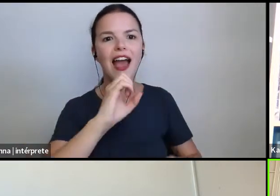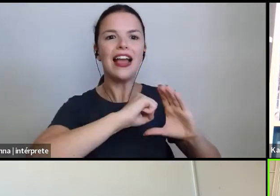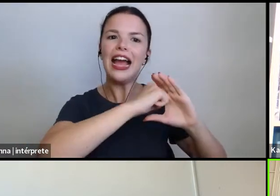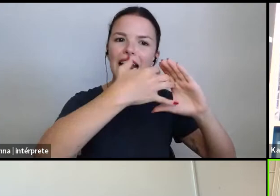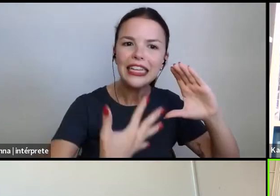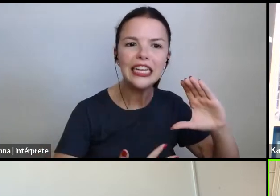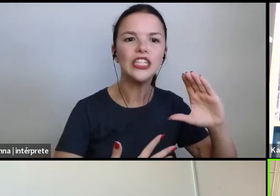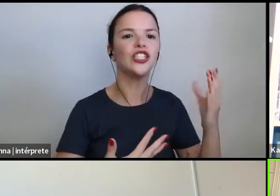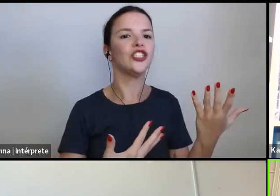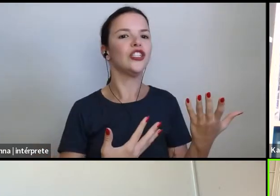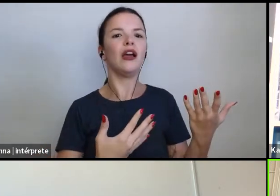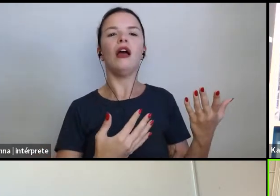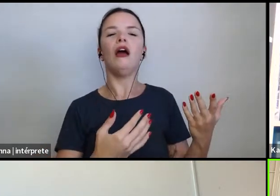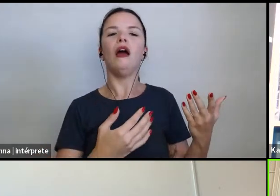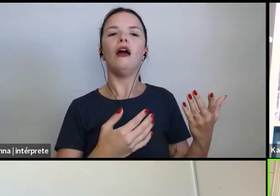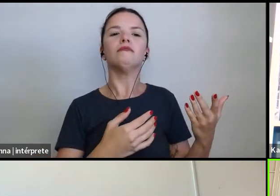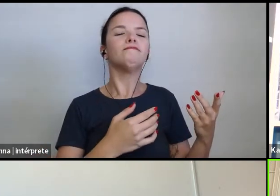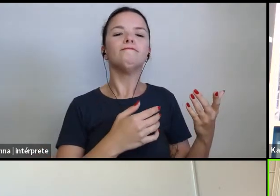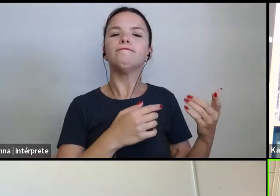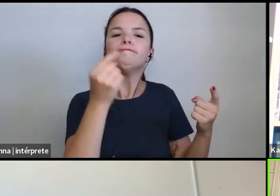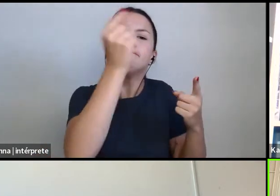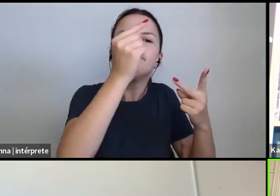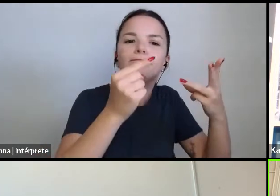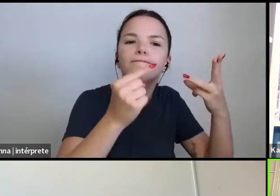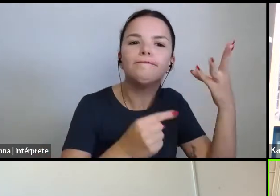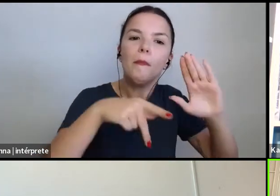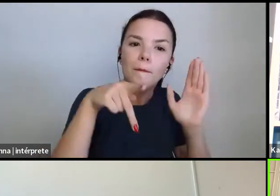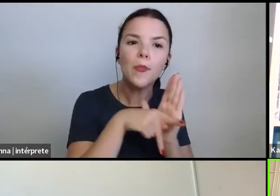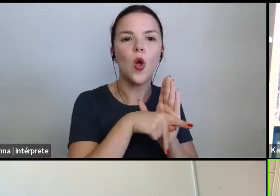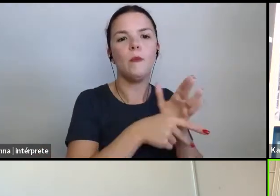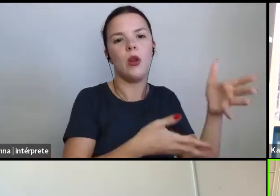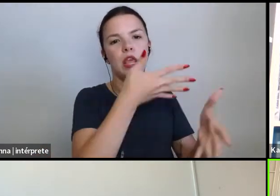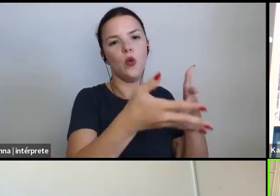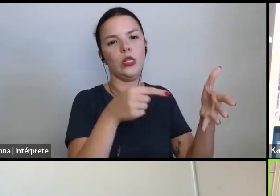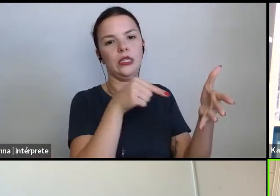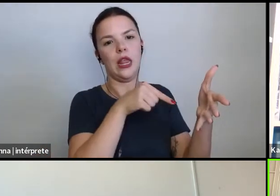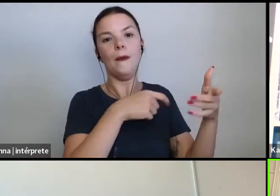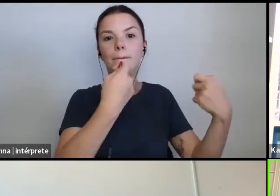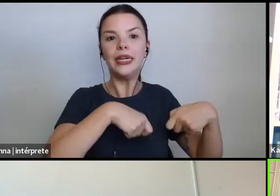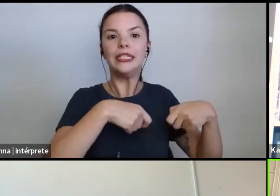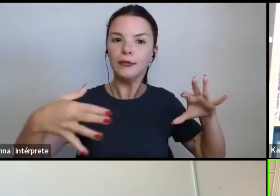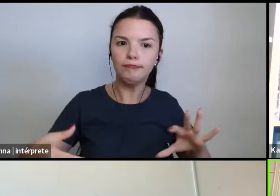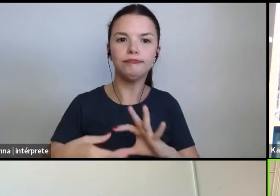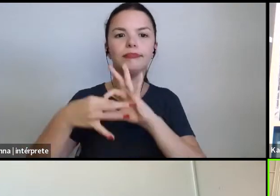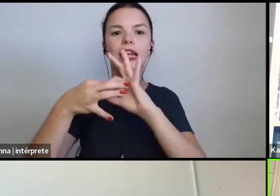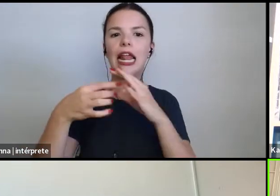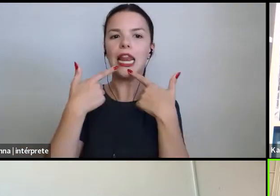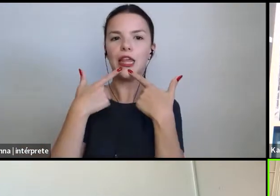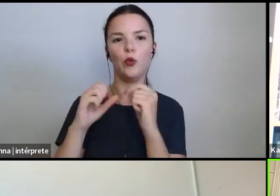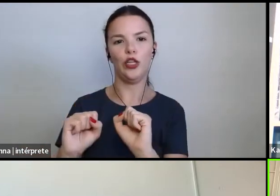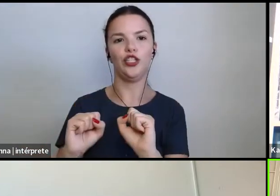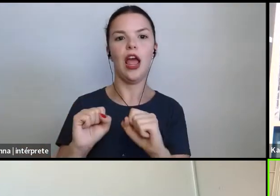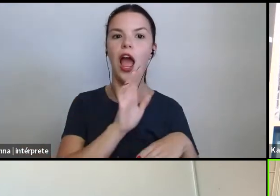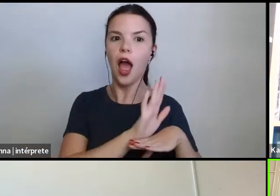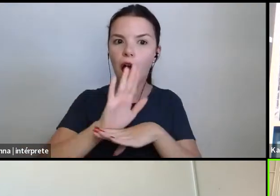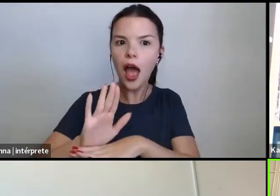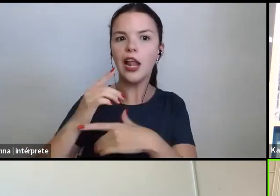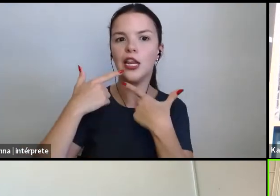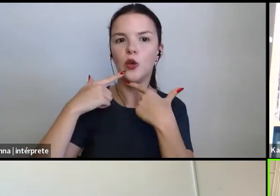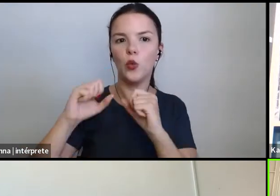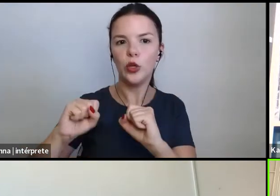many contributions for linguistics, but we do not have to be